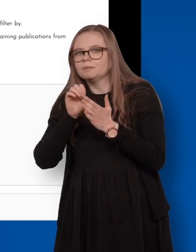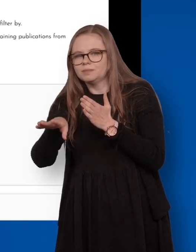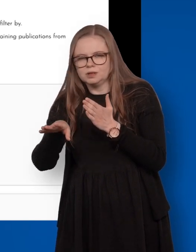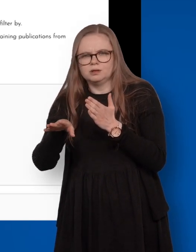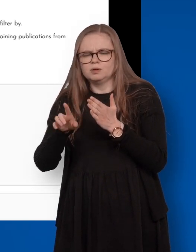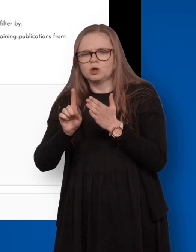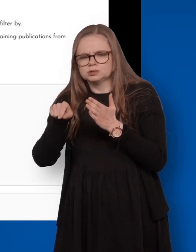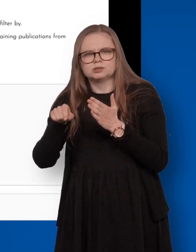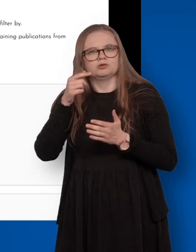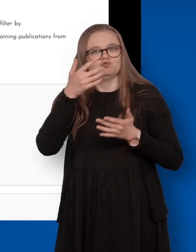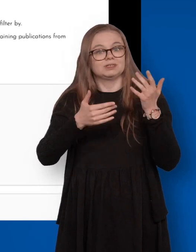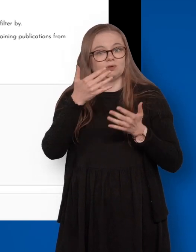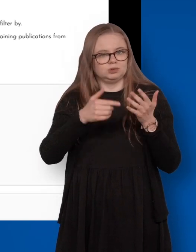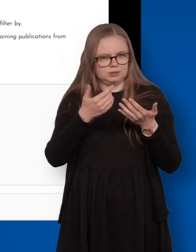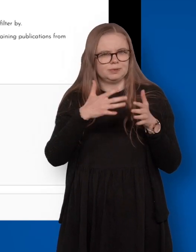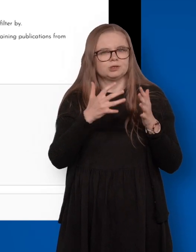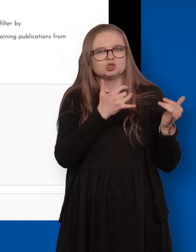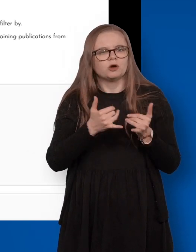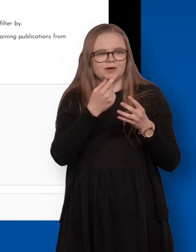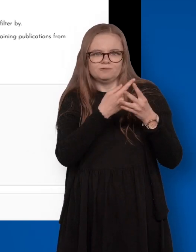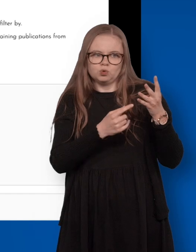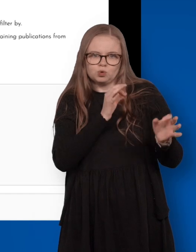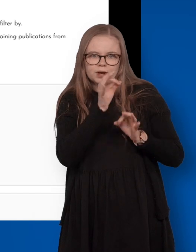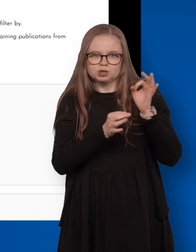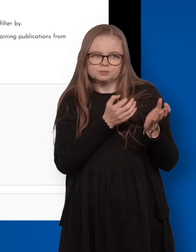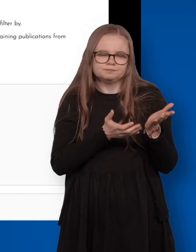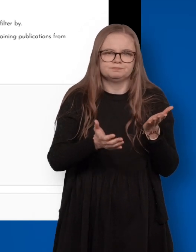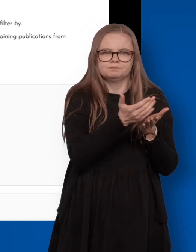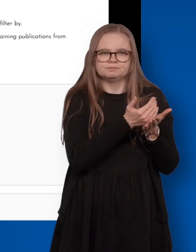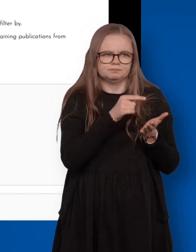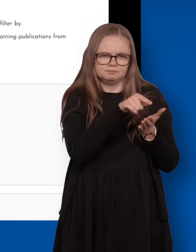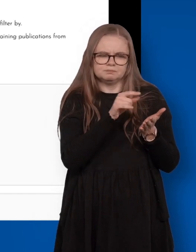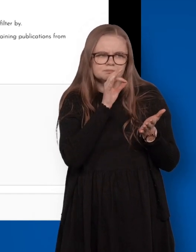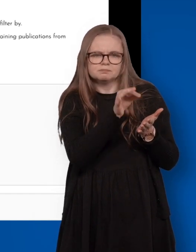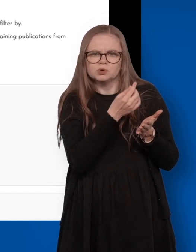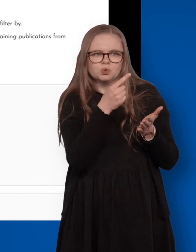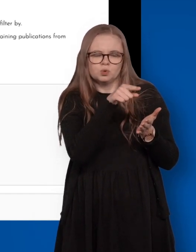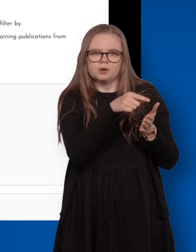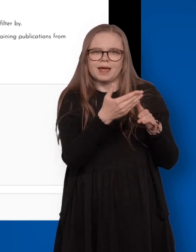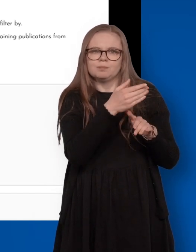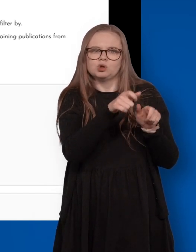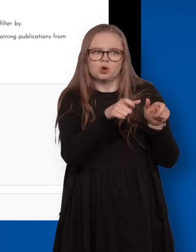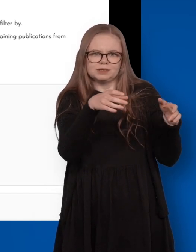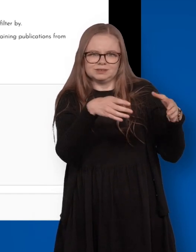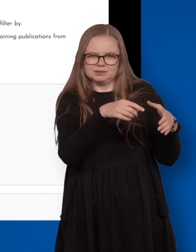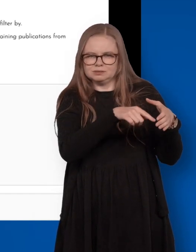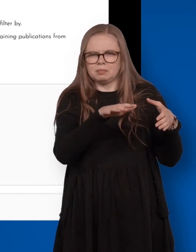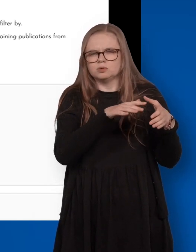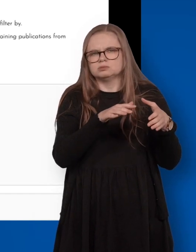of a survey of 4 questions that we've put to a group of employees. We've had around 200